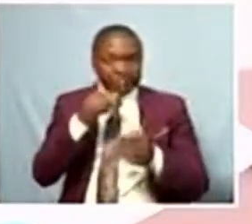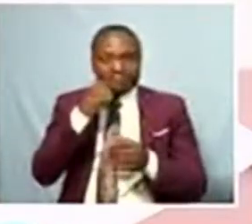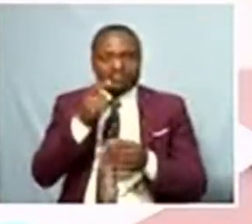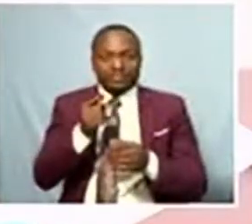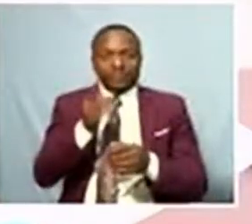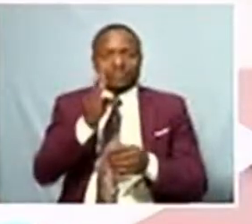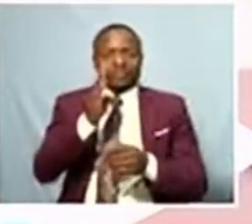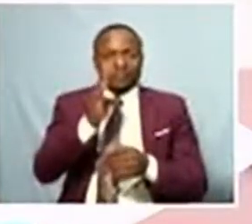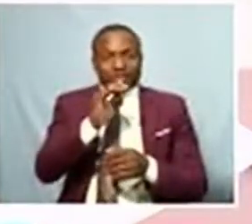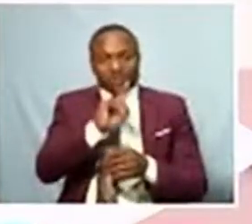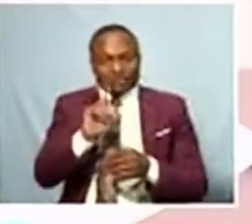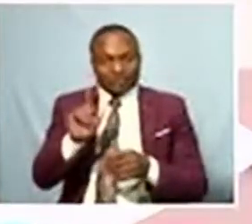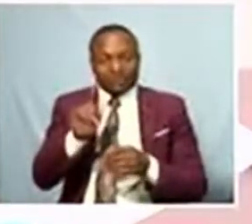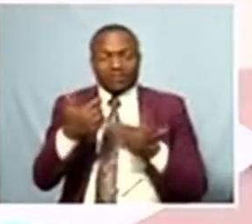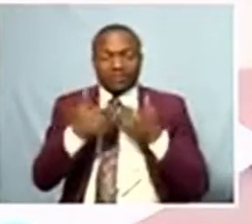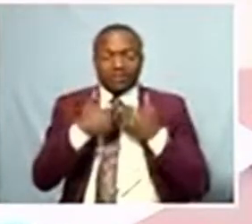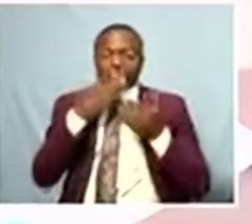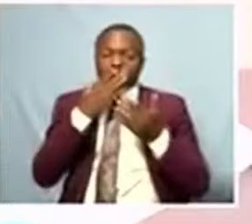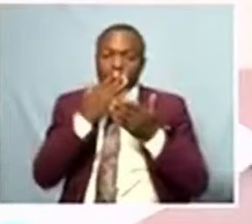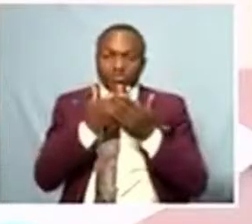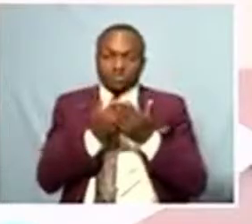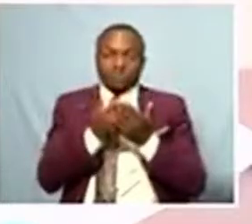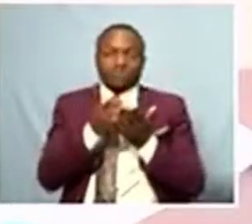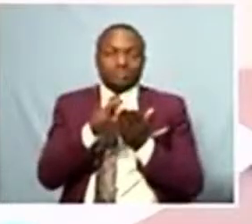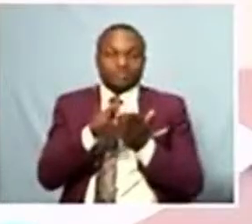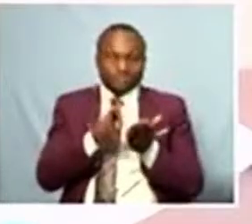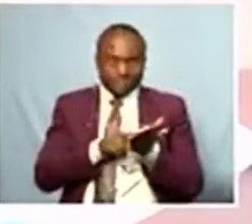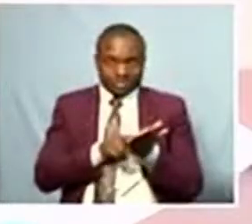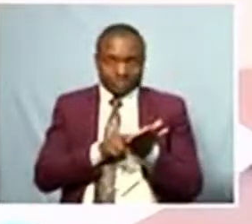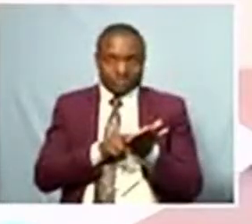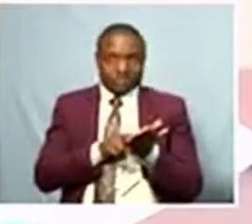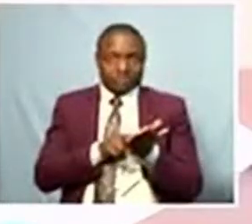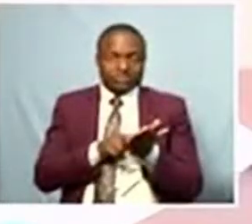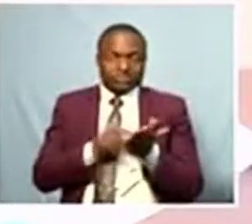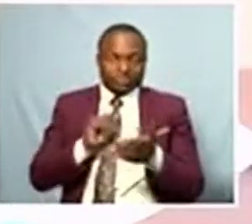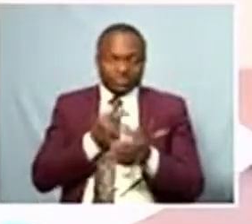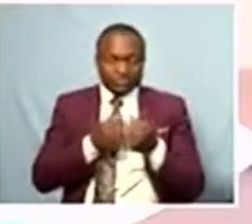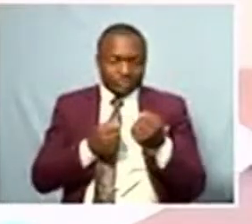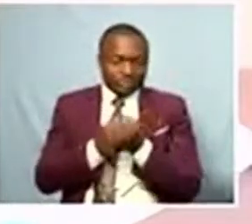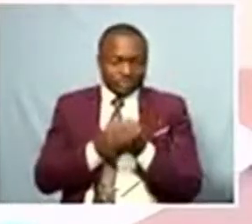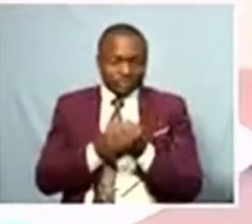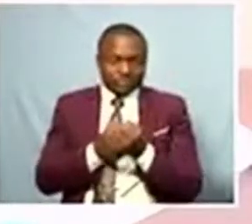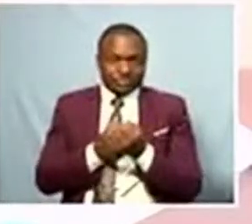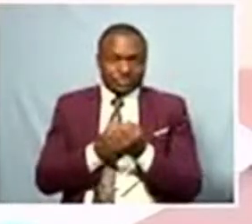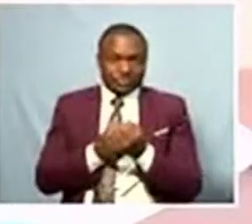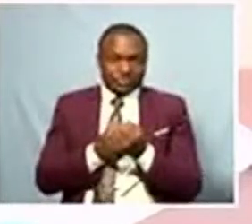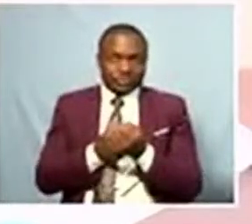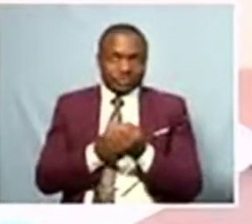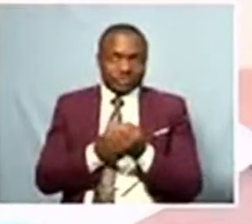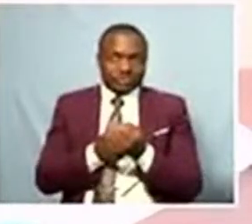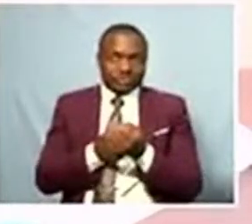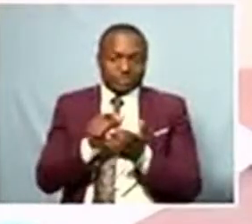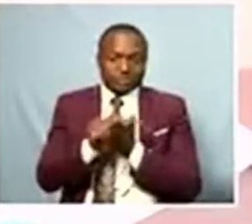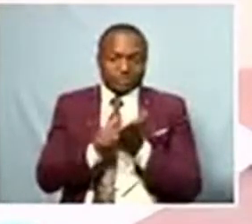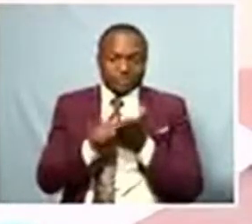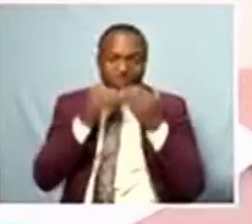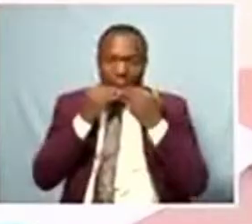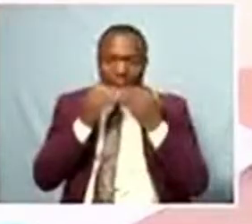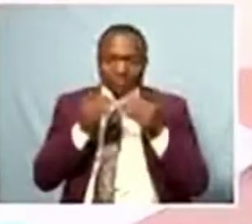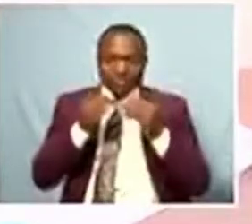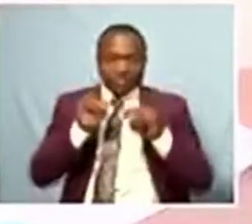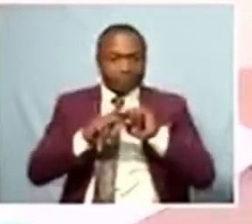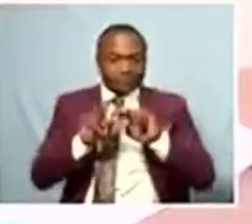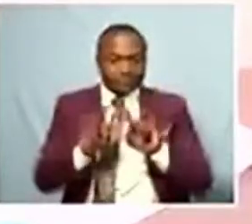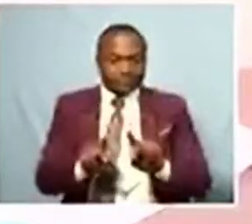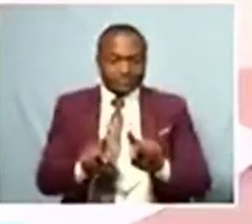has progressive provisions and will therefore support its enactment. I thank you, Honorable